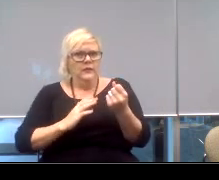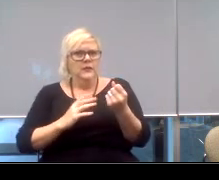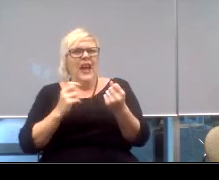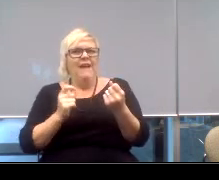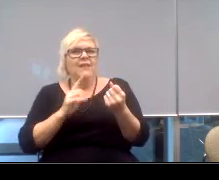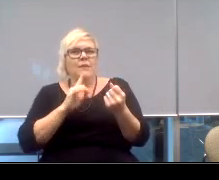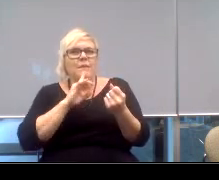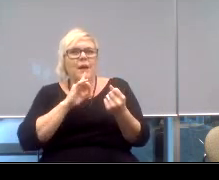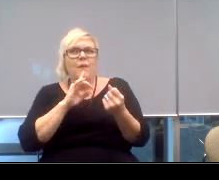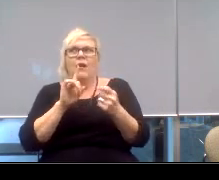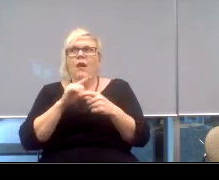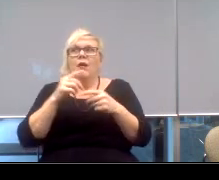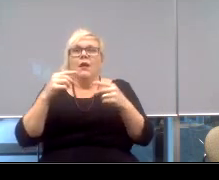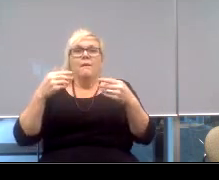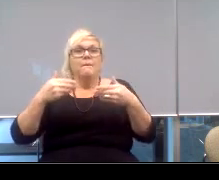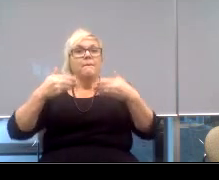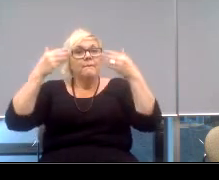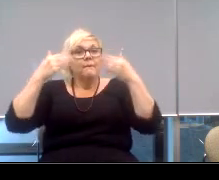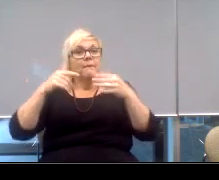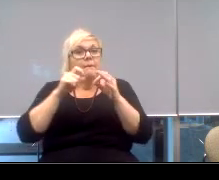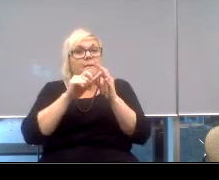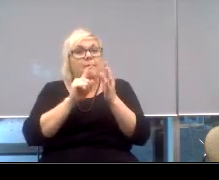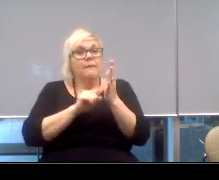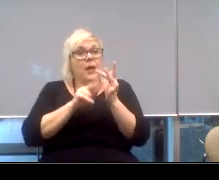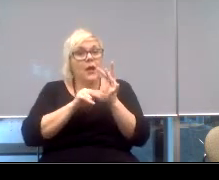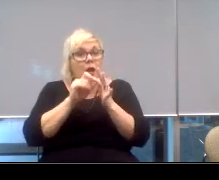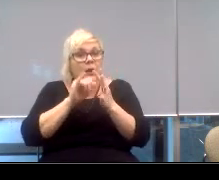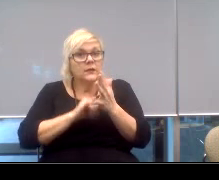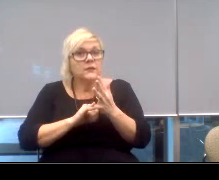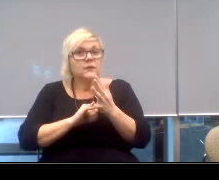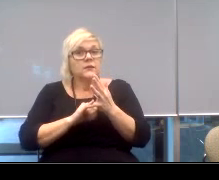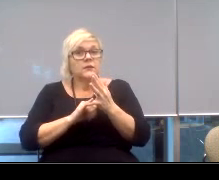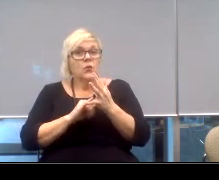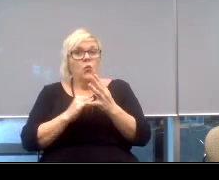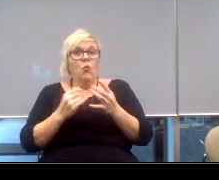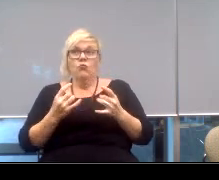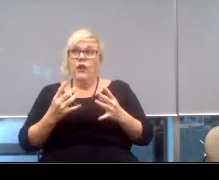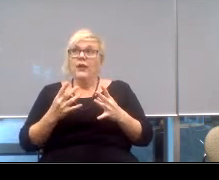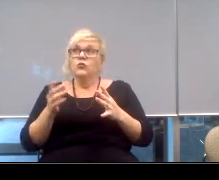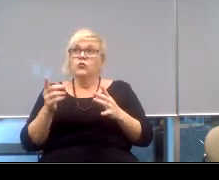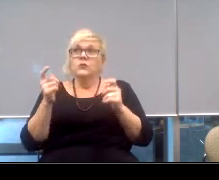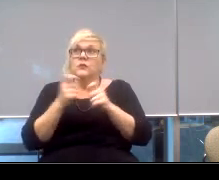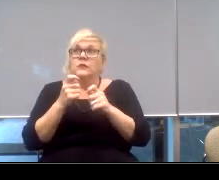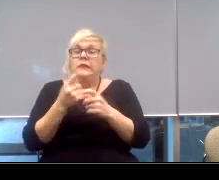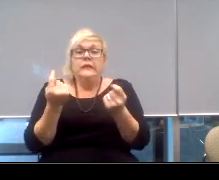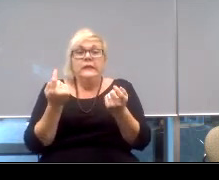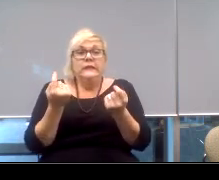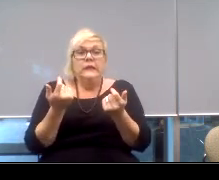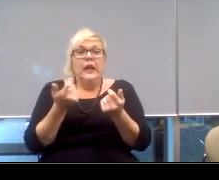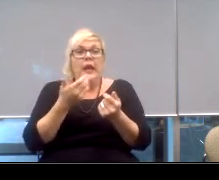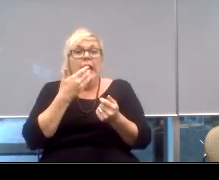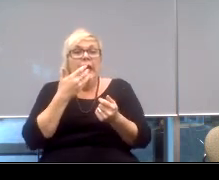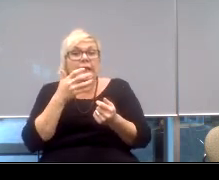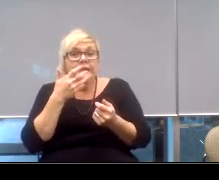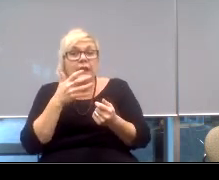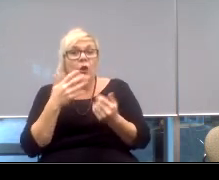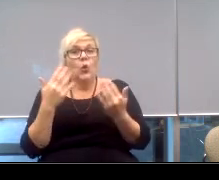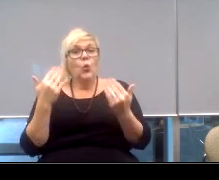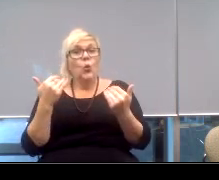things like blinds, for retrofit of automation as necessary, heating and cooling and household communication